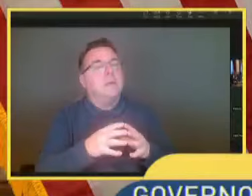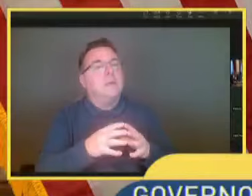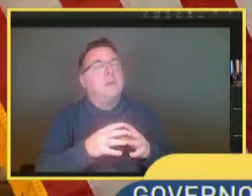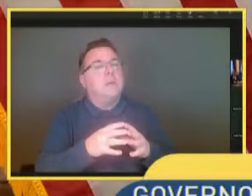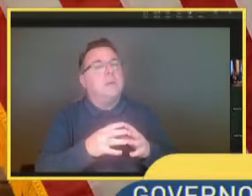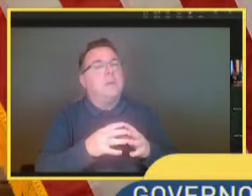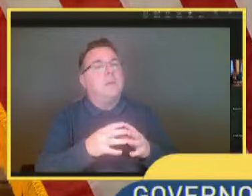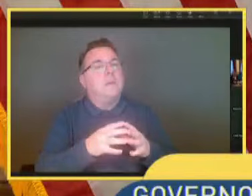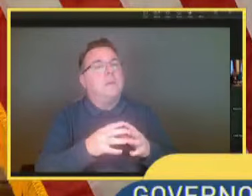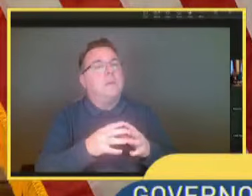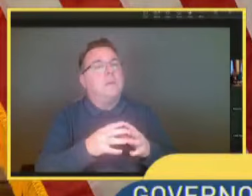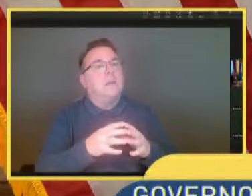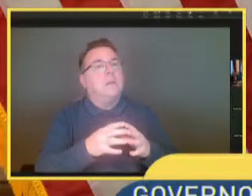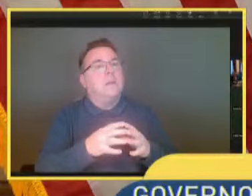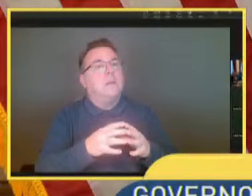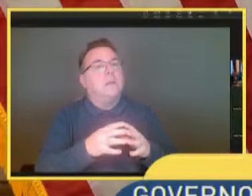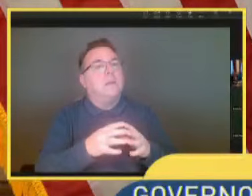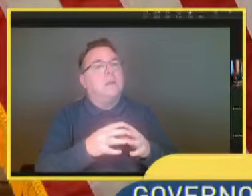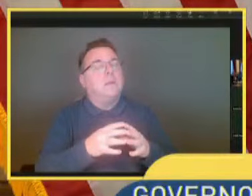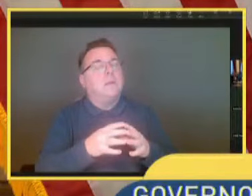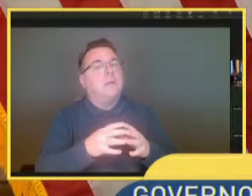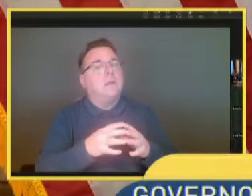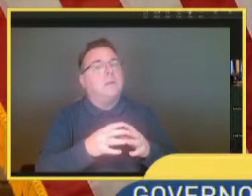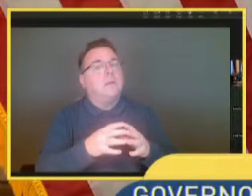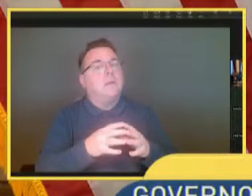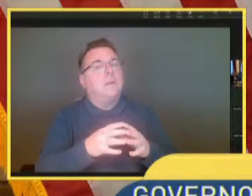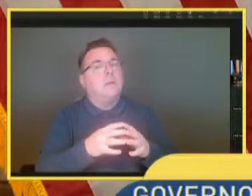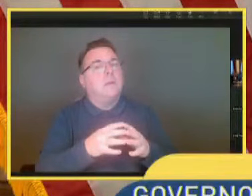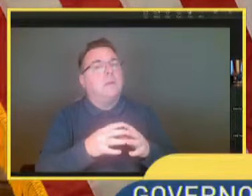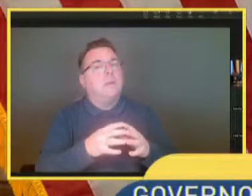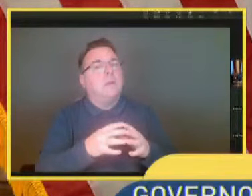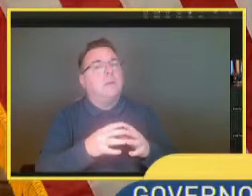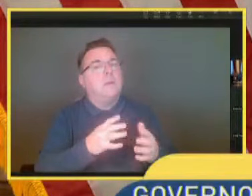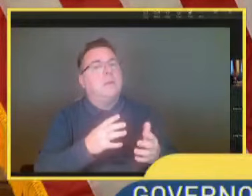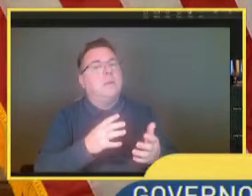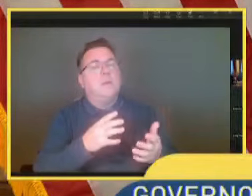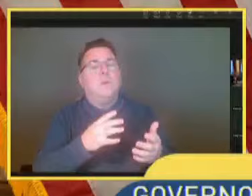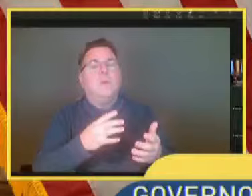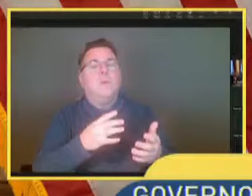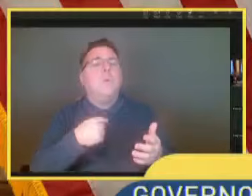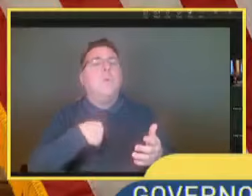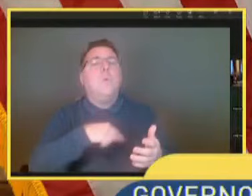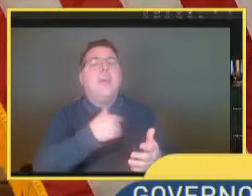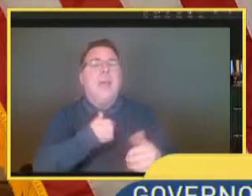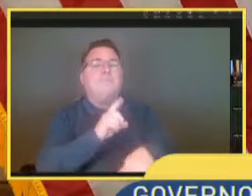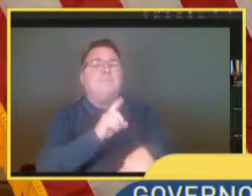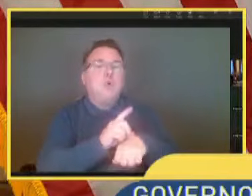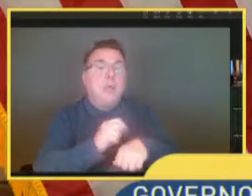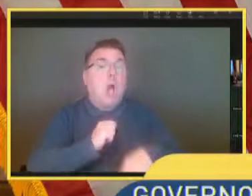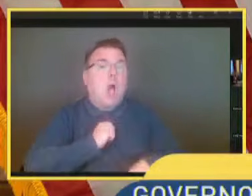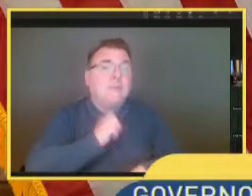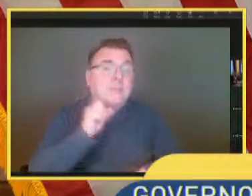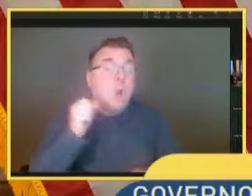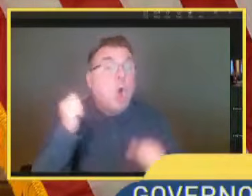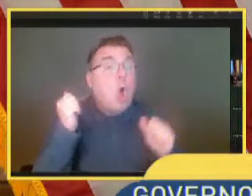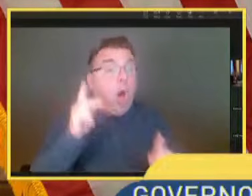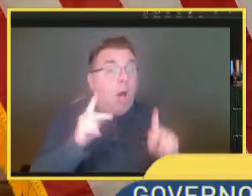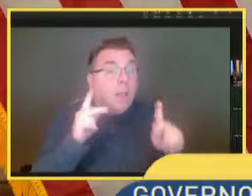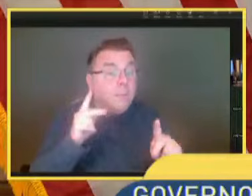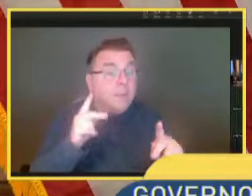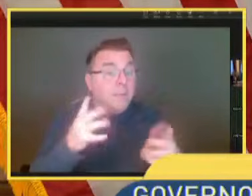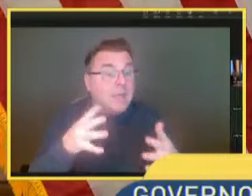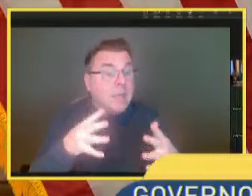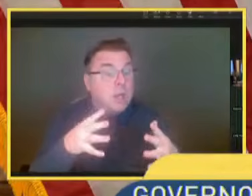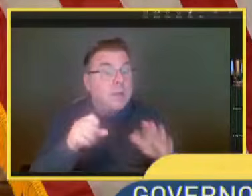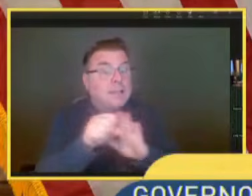powers as Attorney General or governors to do our part. But everybody has a role in our state right now on defending our democracy. Everybody